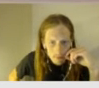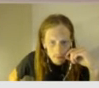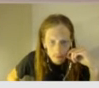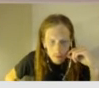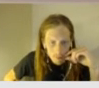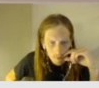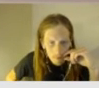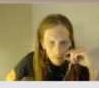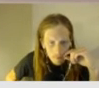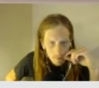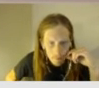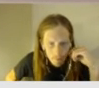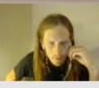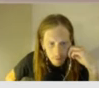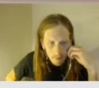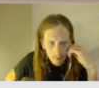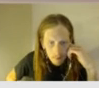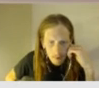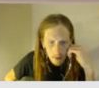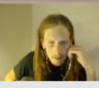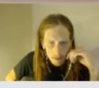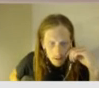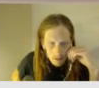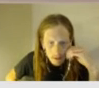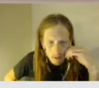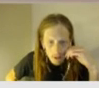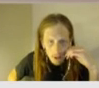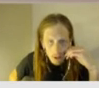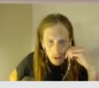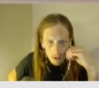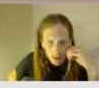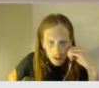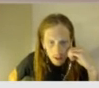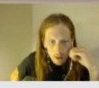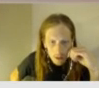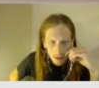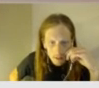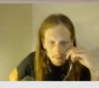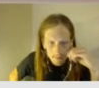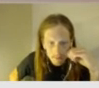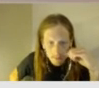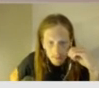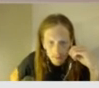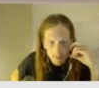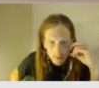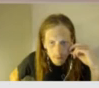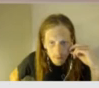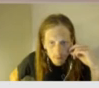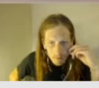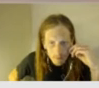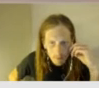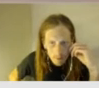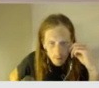and that sort of thing. I mean, I think that's kind of what my photography is about, at least the successful images are. So,